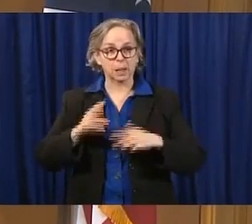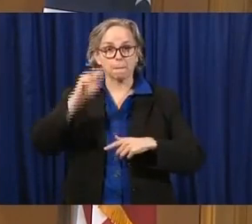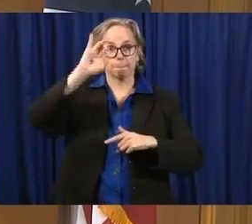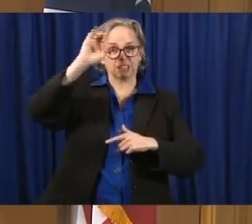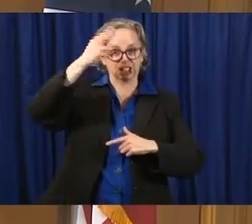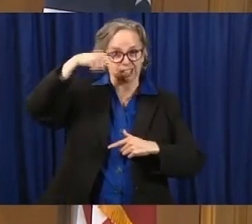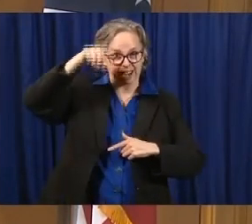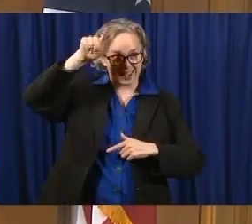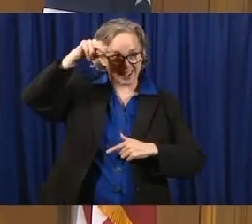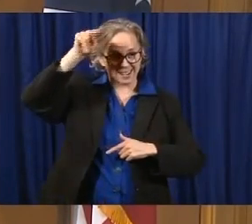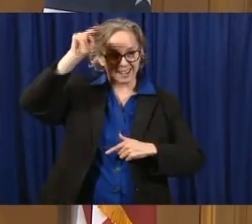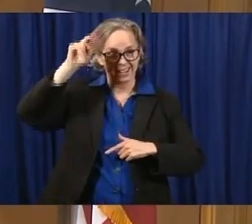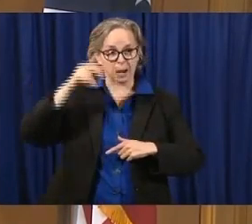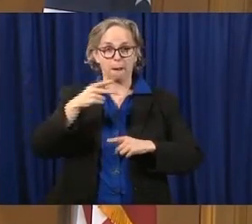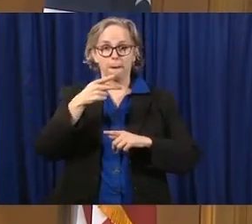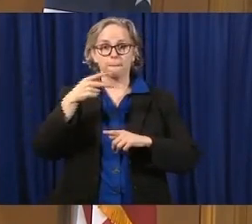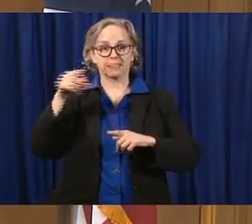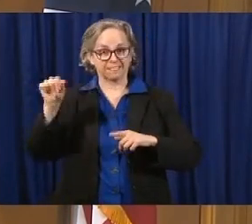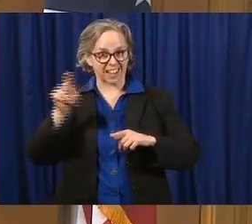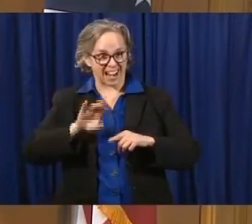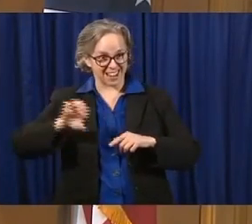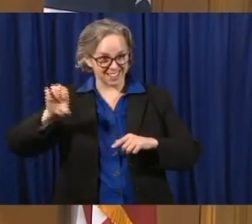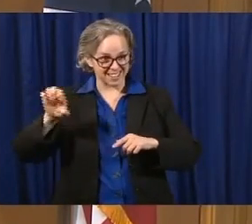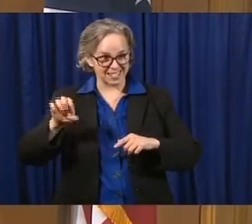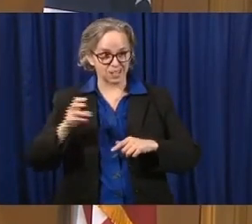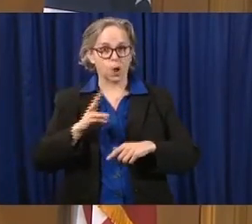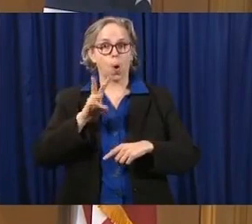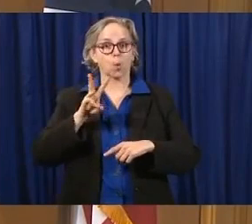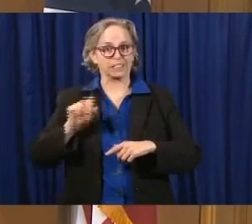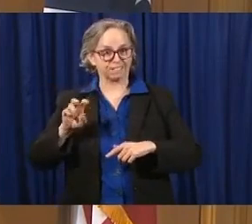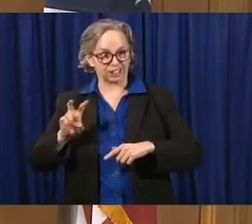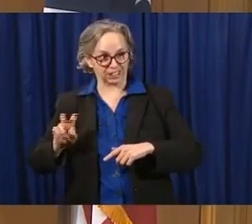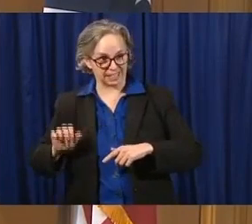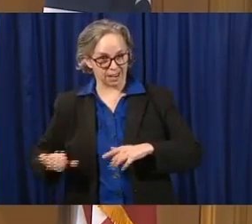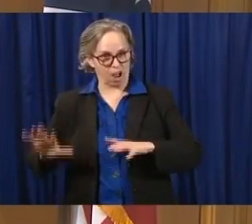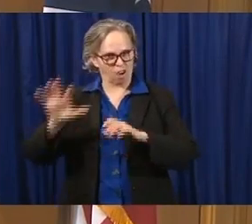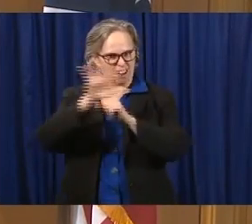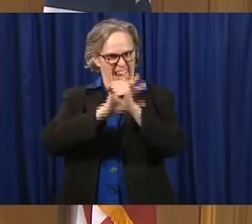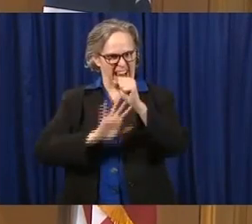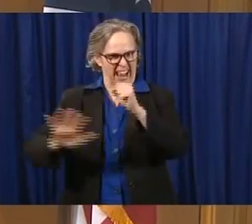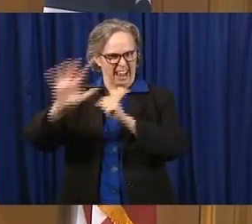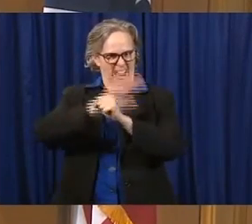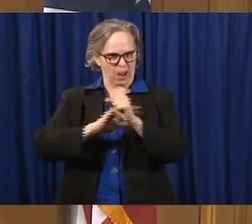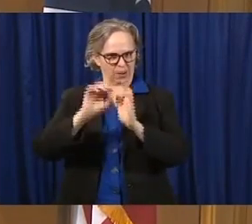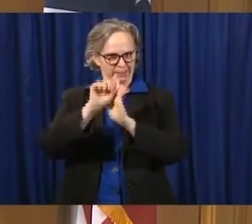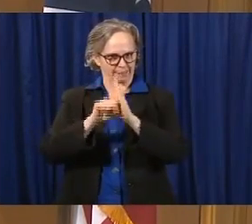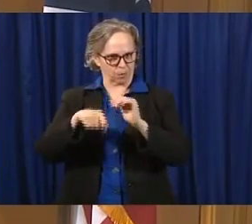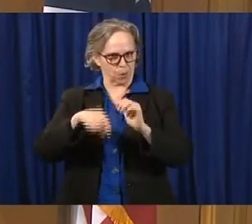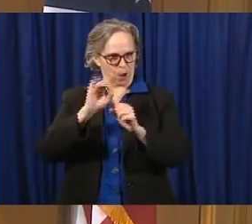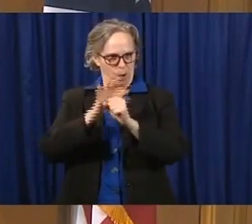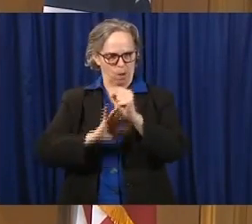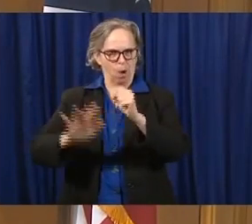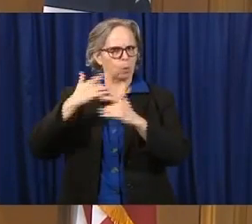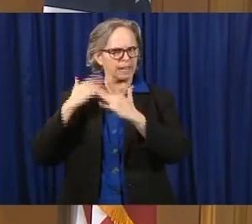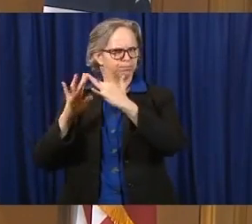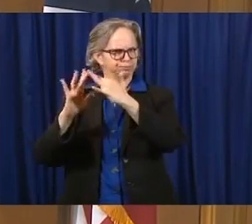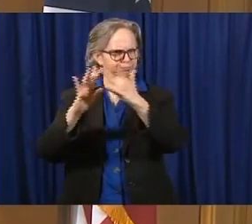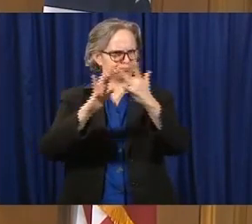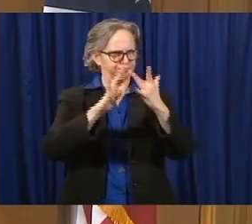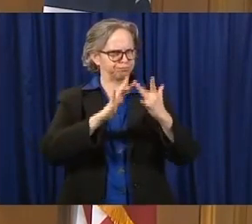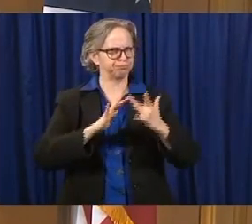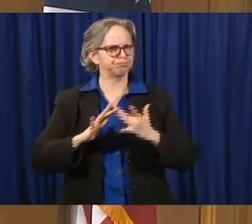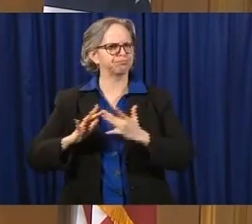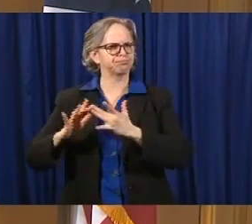governor of Pennsylvania, West Virginia. So the states around us, you know, we have a lot in